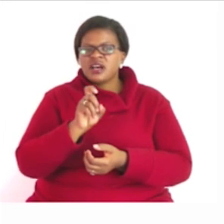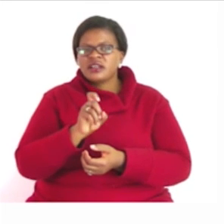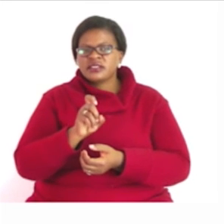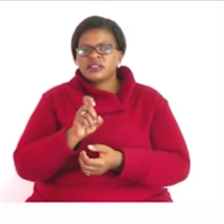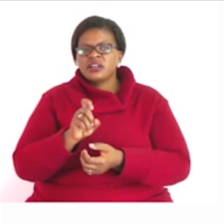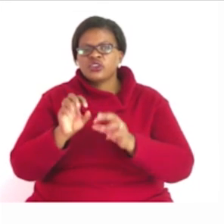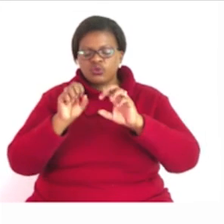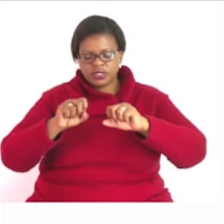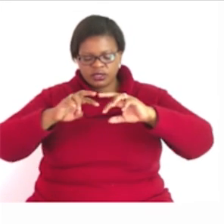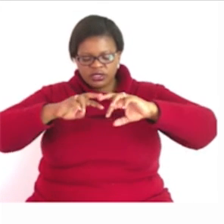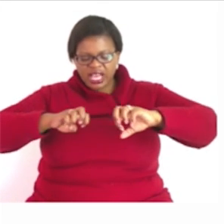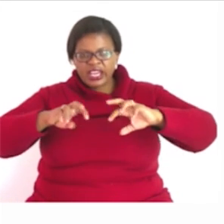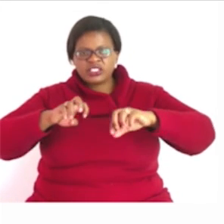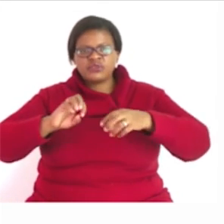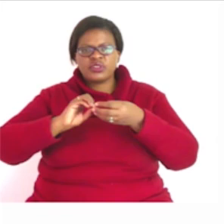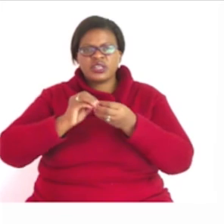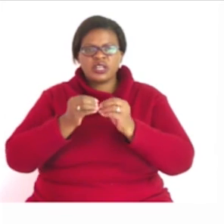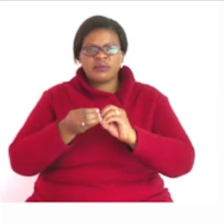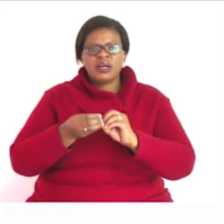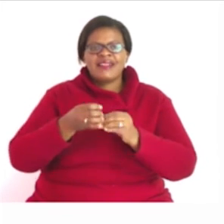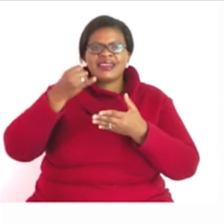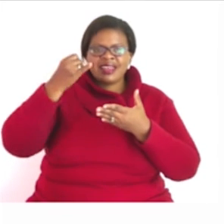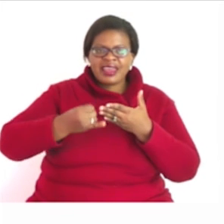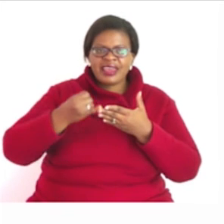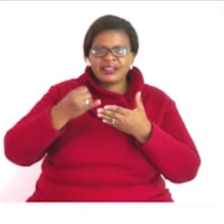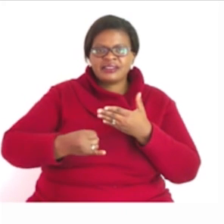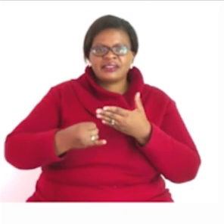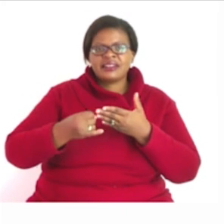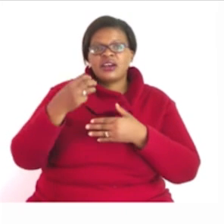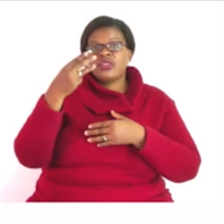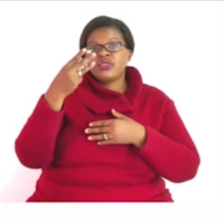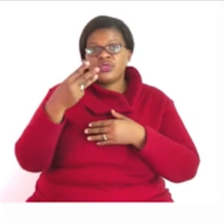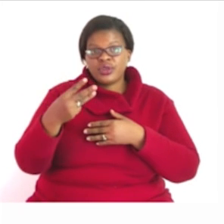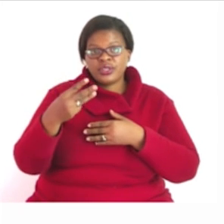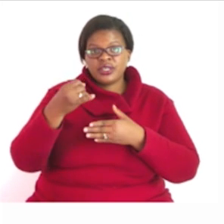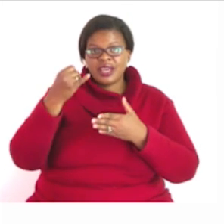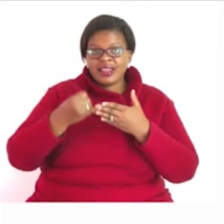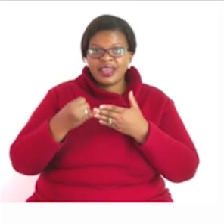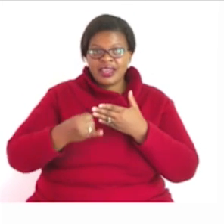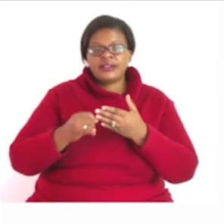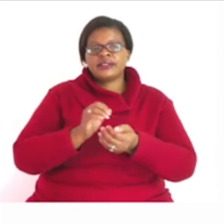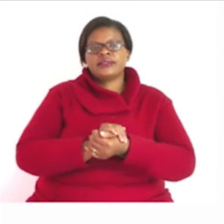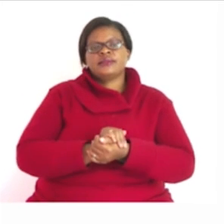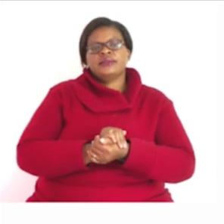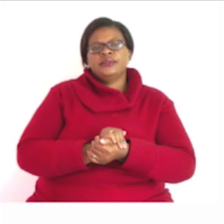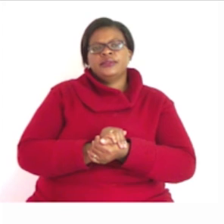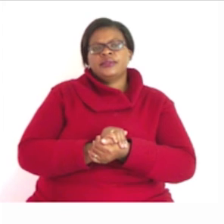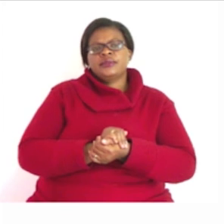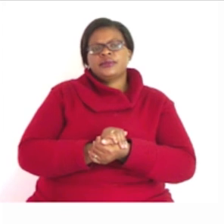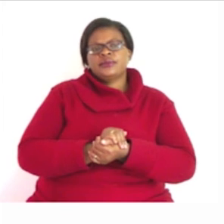find those 3 composite numbers that has their unit as 3. In other words, it ends with the